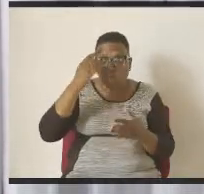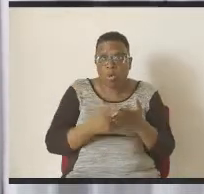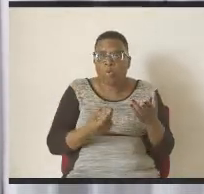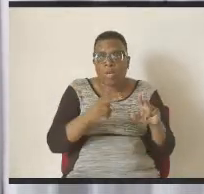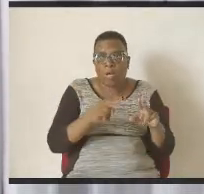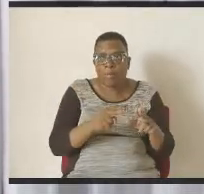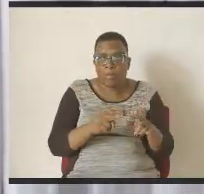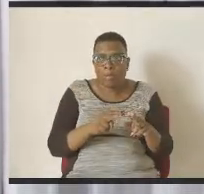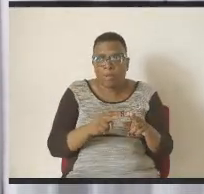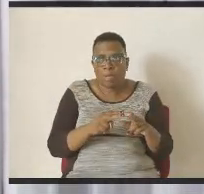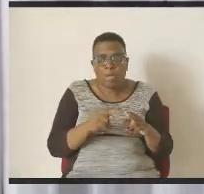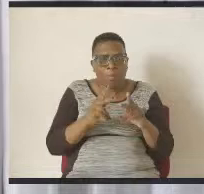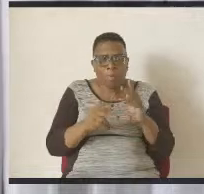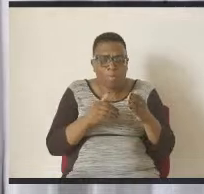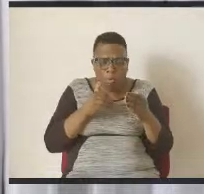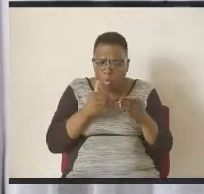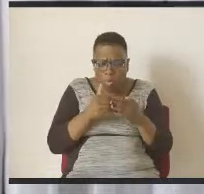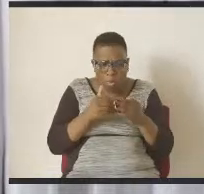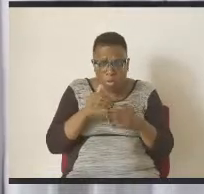people closest to him.